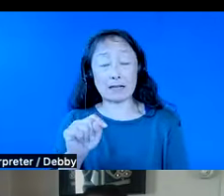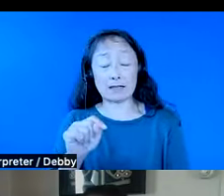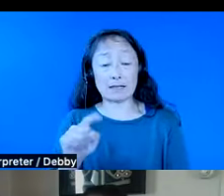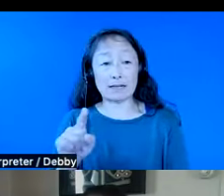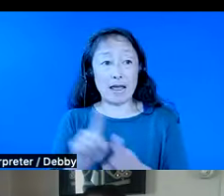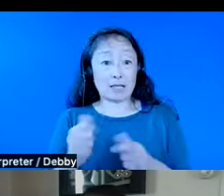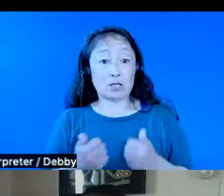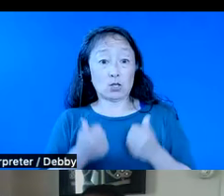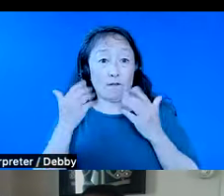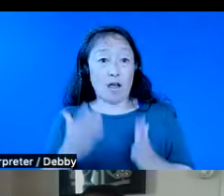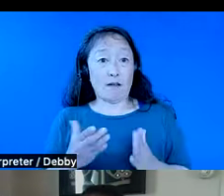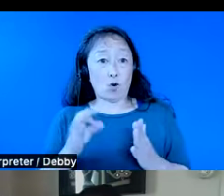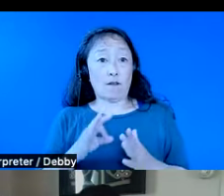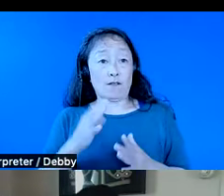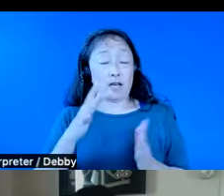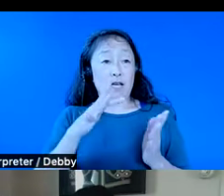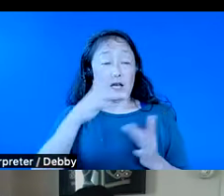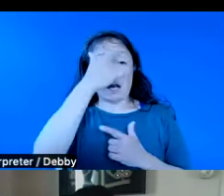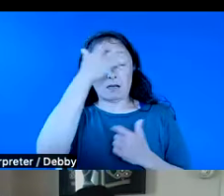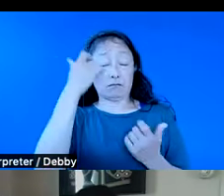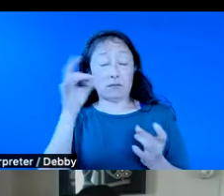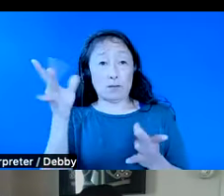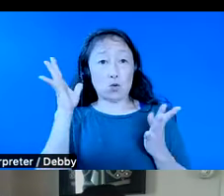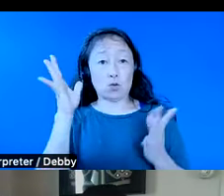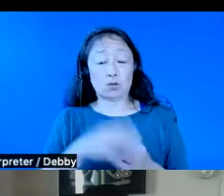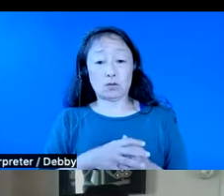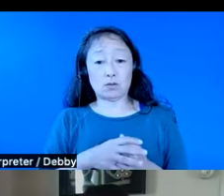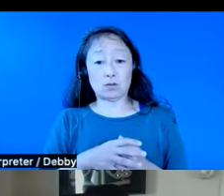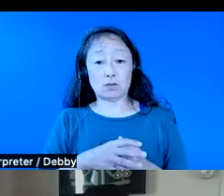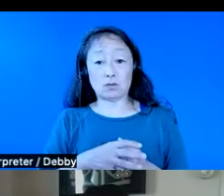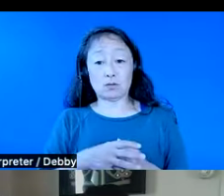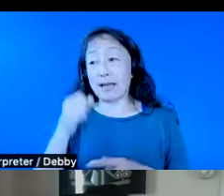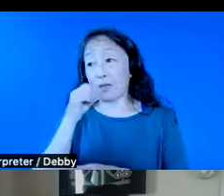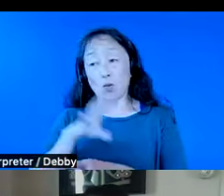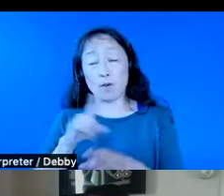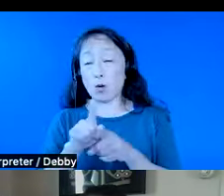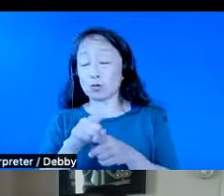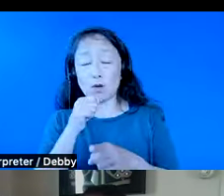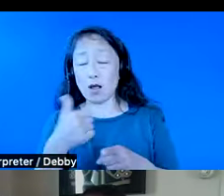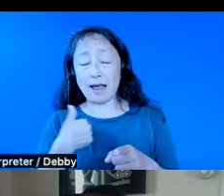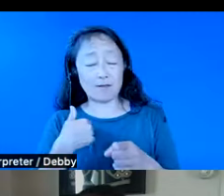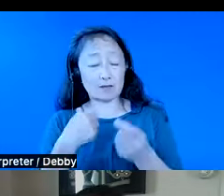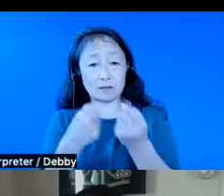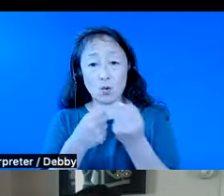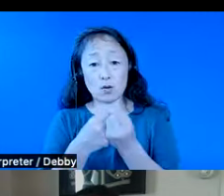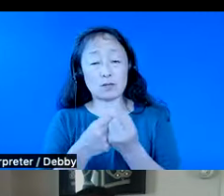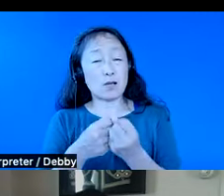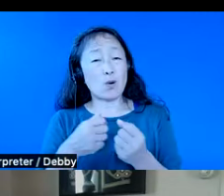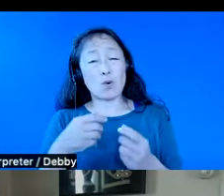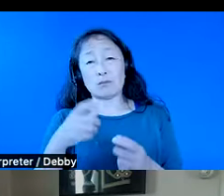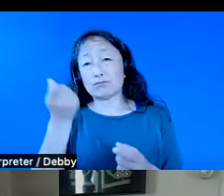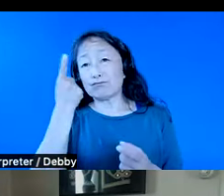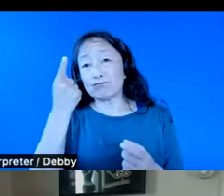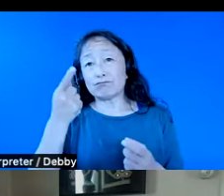the grown woman who gave birth to the children. all of this intergenerational trauma is